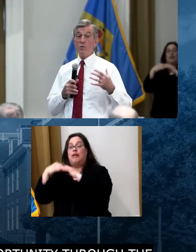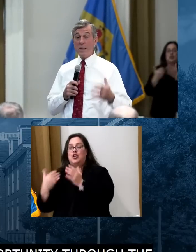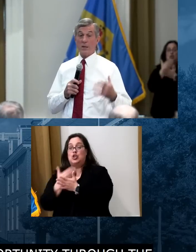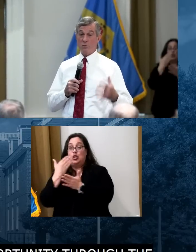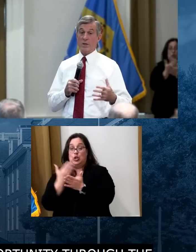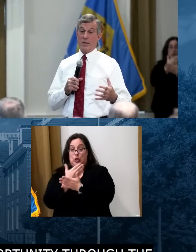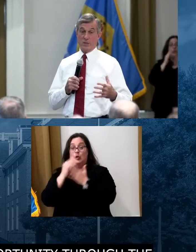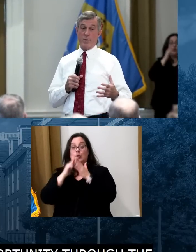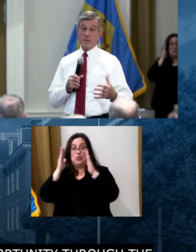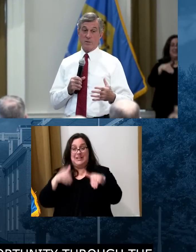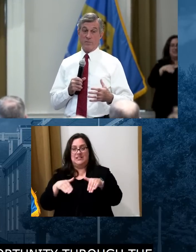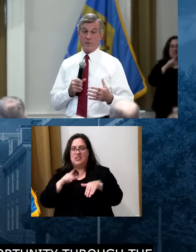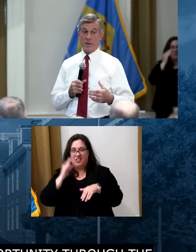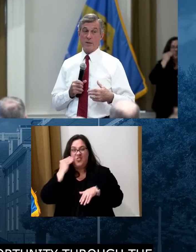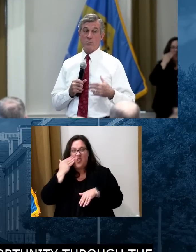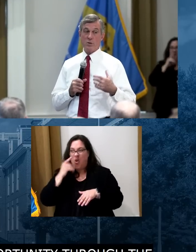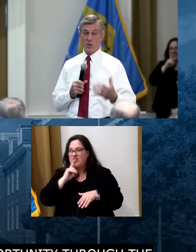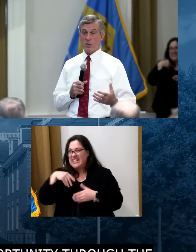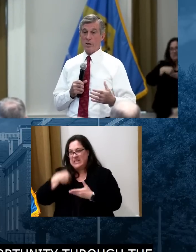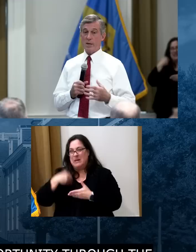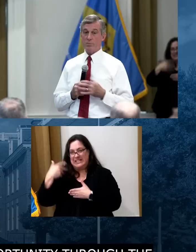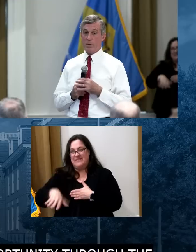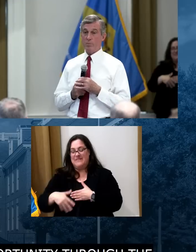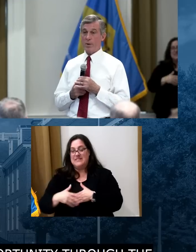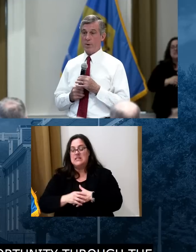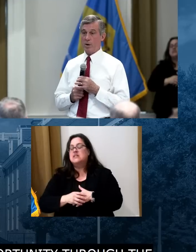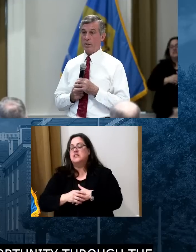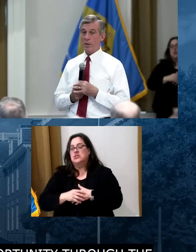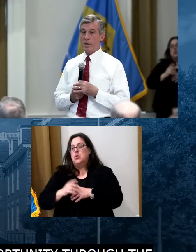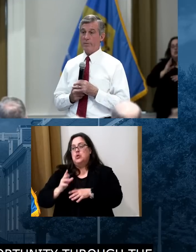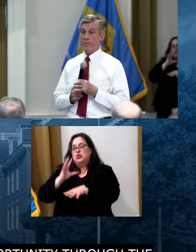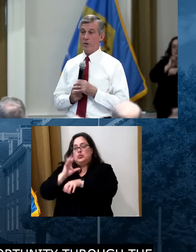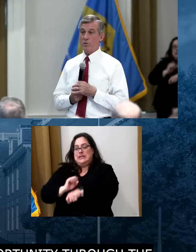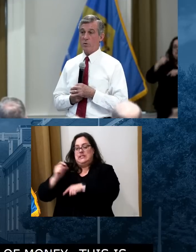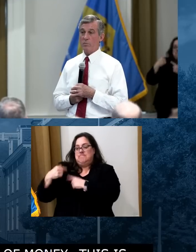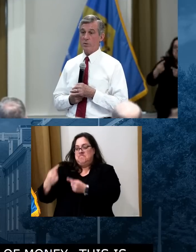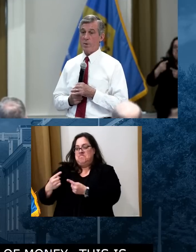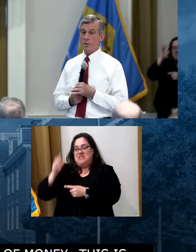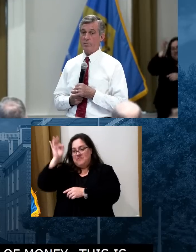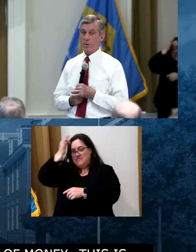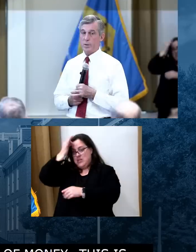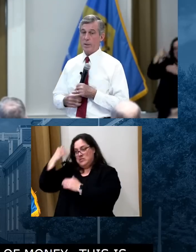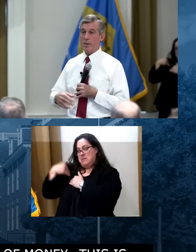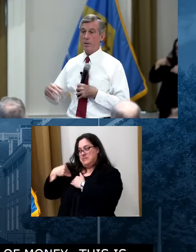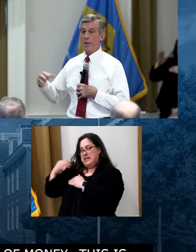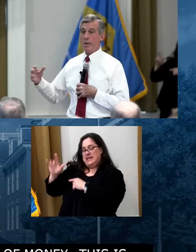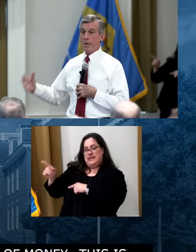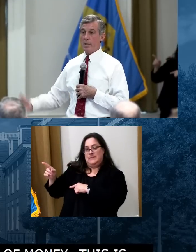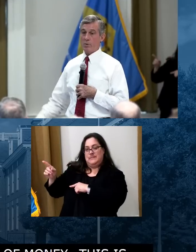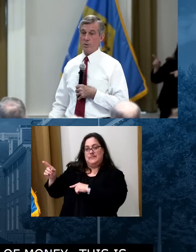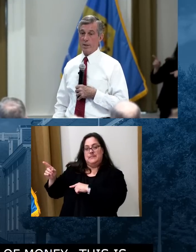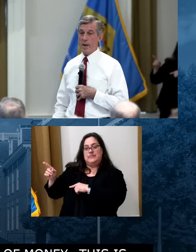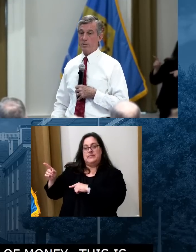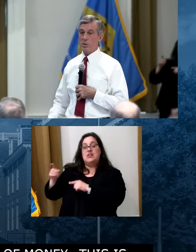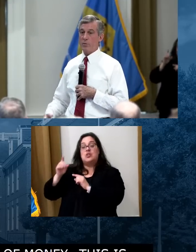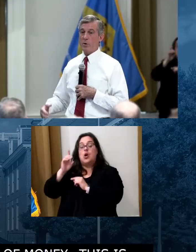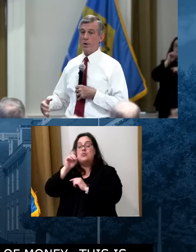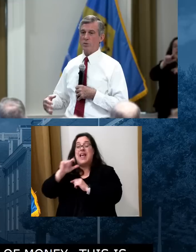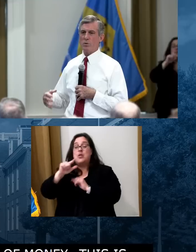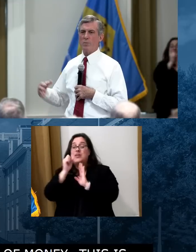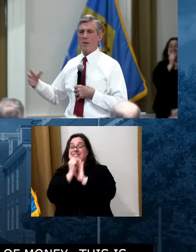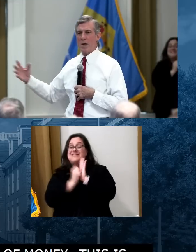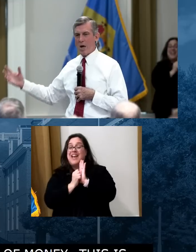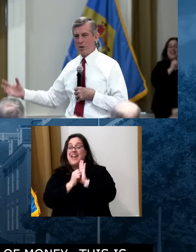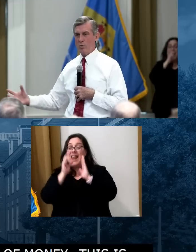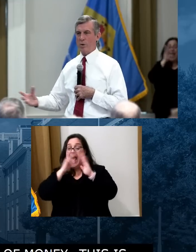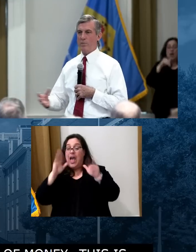know, this is really, really expensive, and it traditionally has been primarily a federal responsibility, and the Delaware State Housing